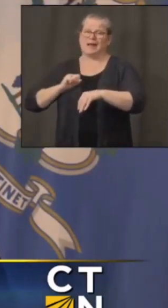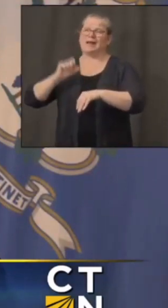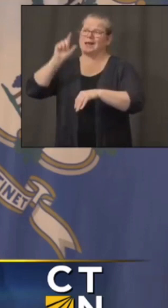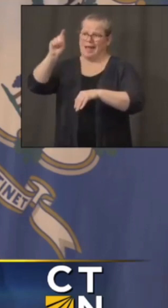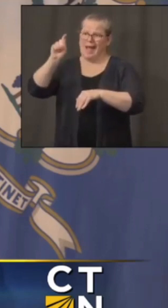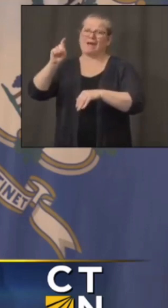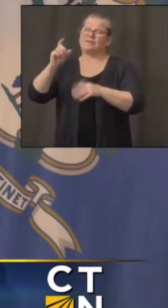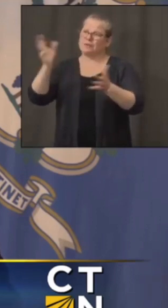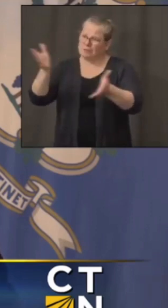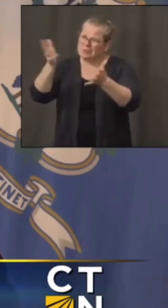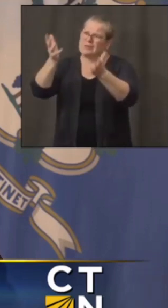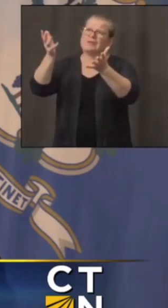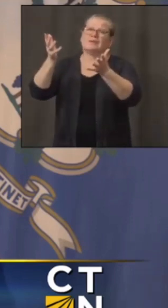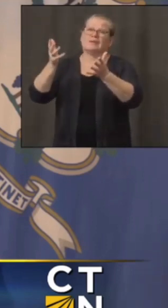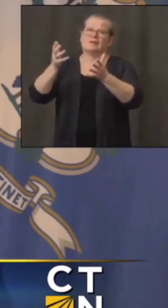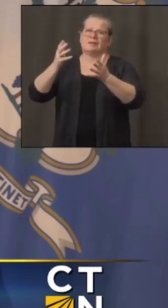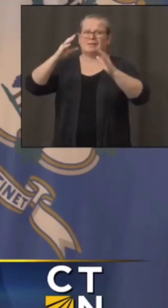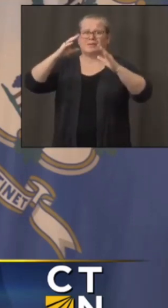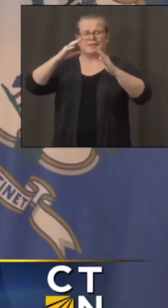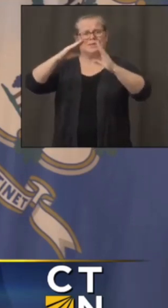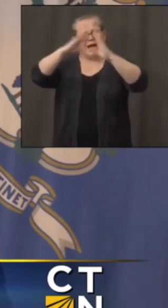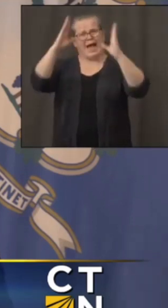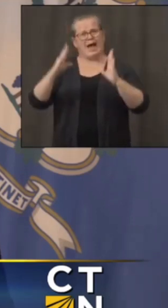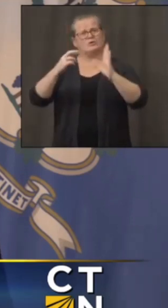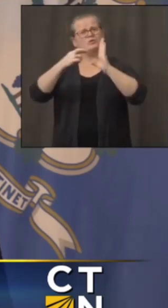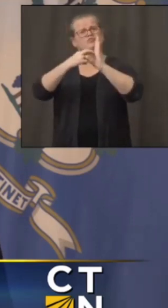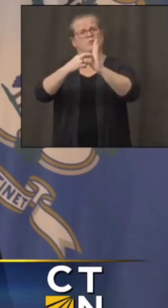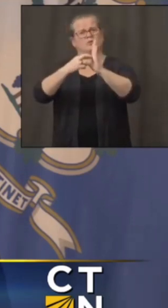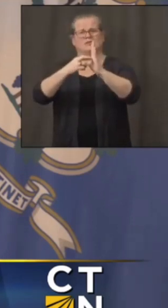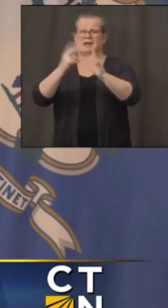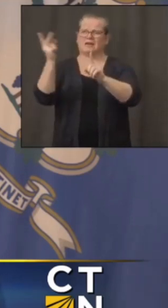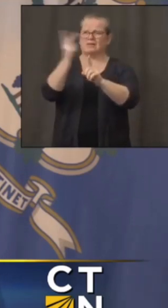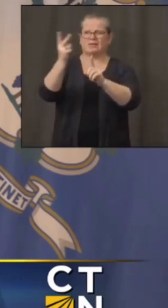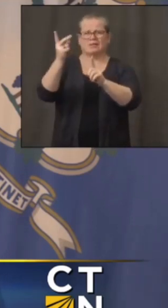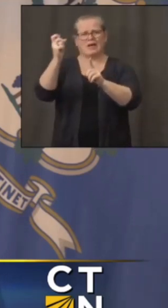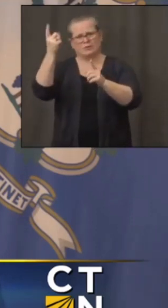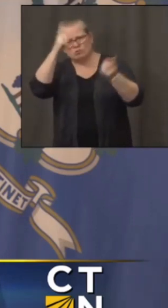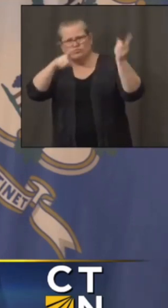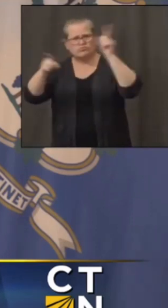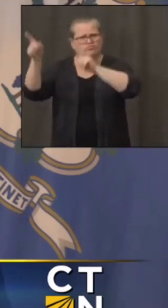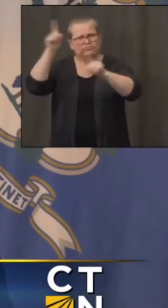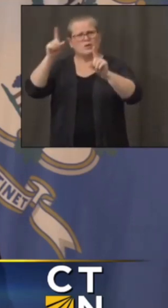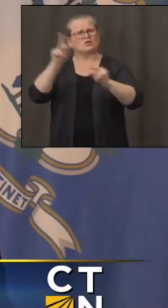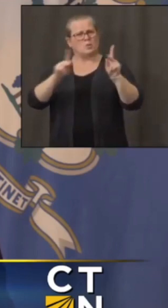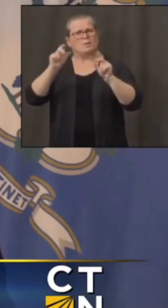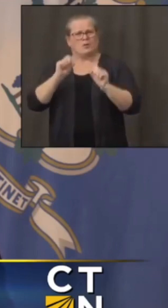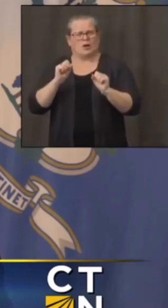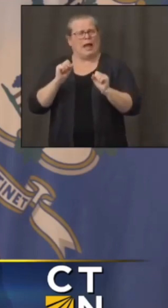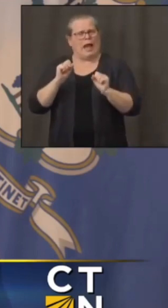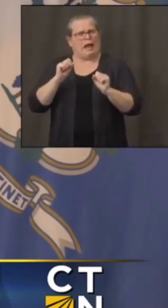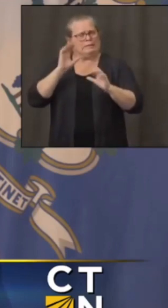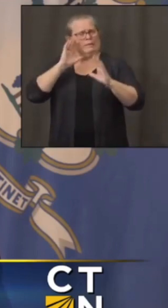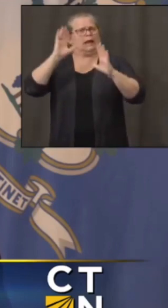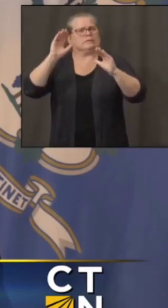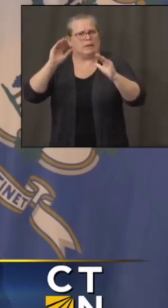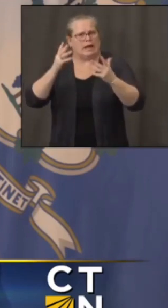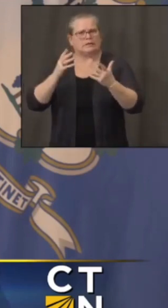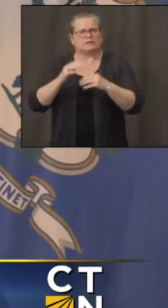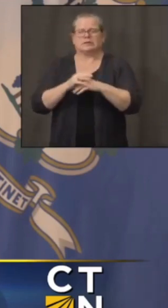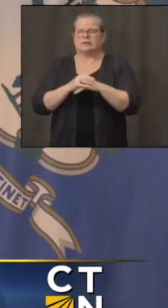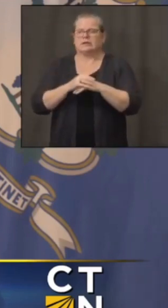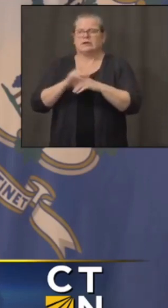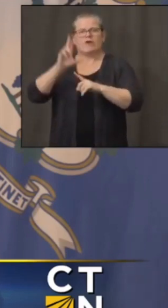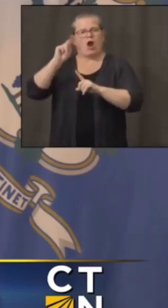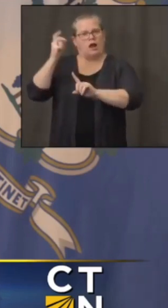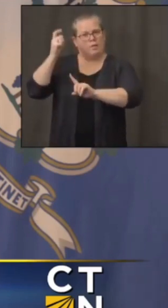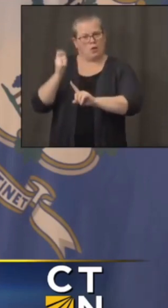some certainty about what they can expect. We're sort of putting together a patchwork when it comes to unemployment. I'm thankful that for the next couple